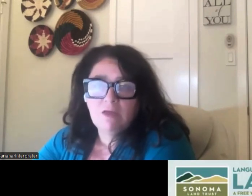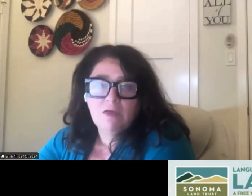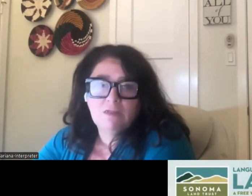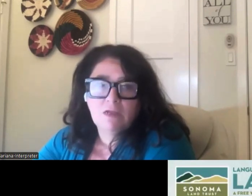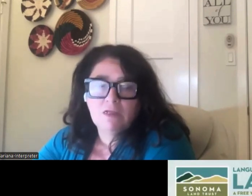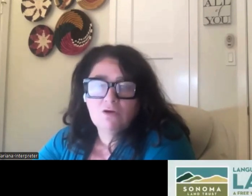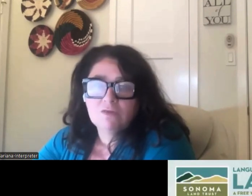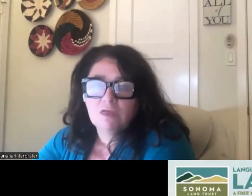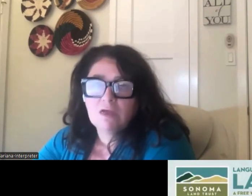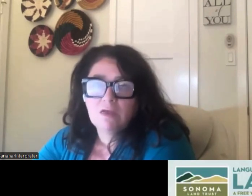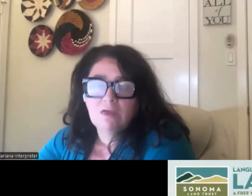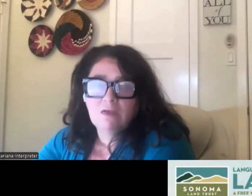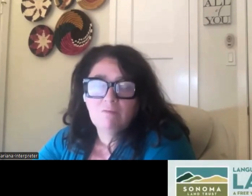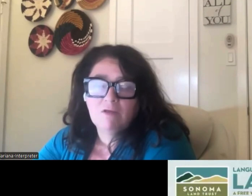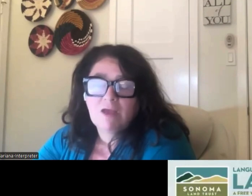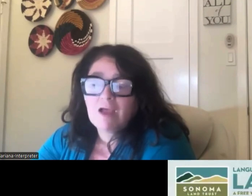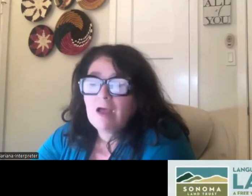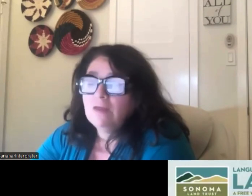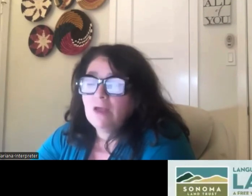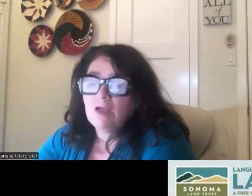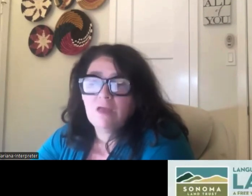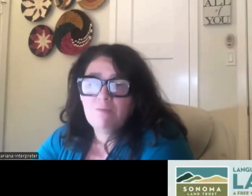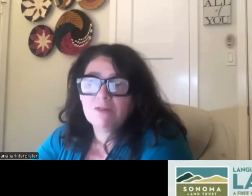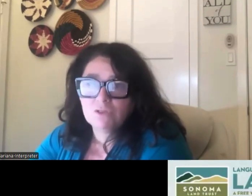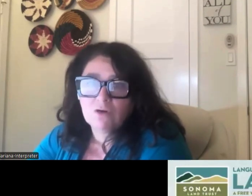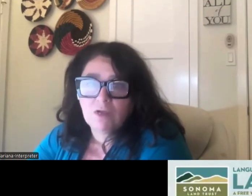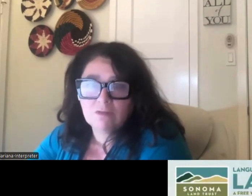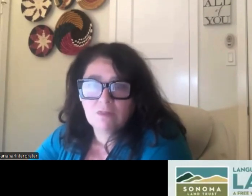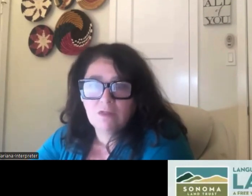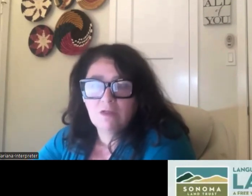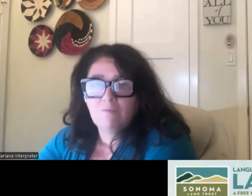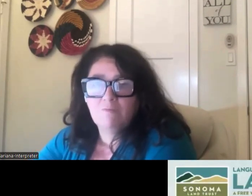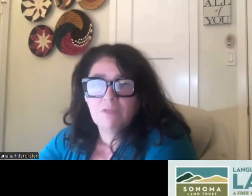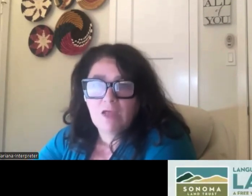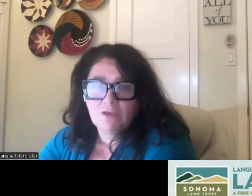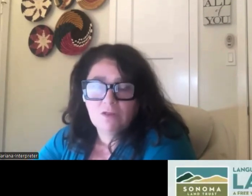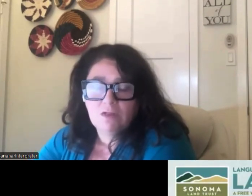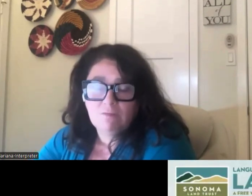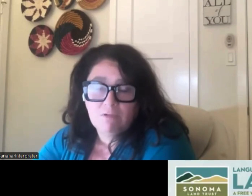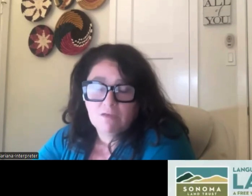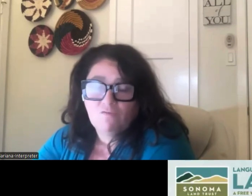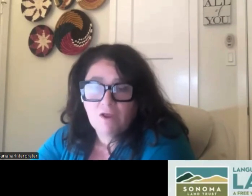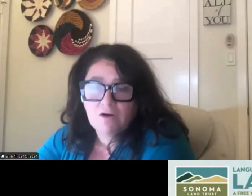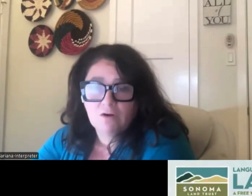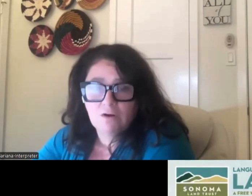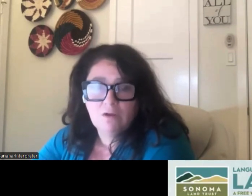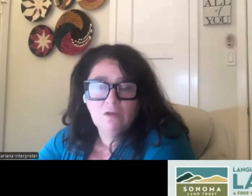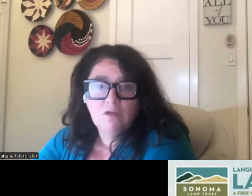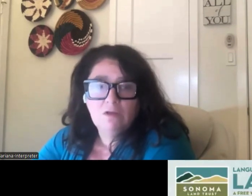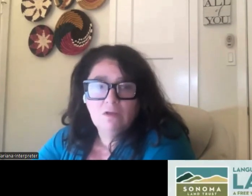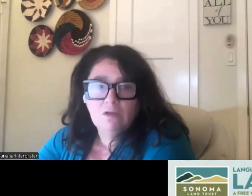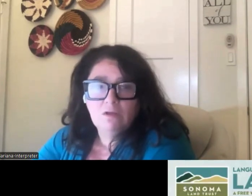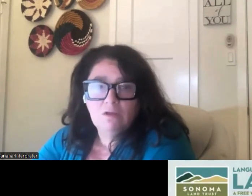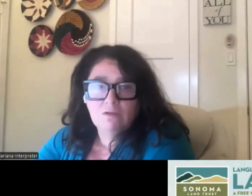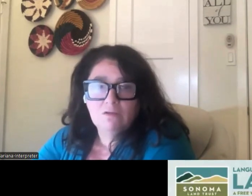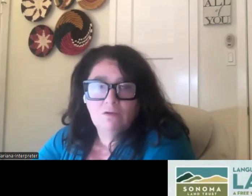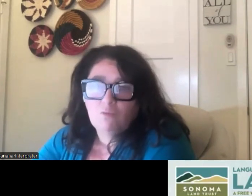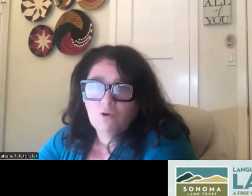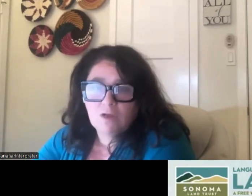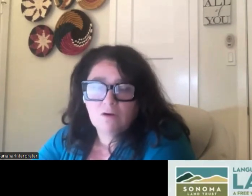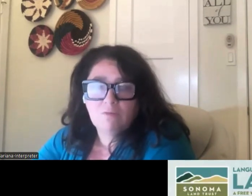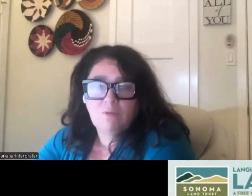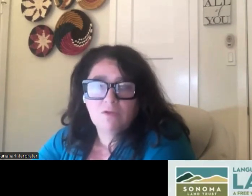I think talking about that full spectrum, one of the most recent things we were just talking about is how climate change